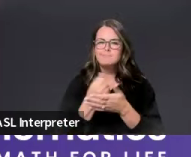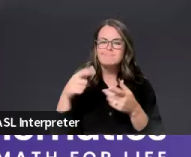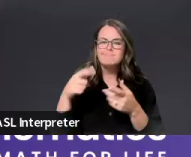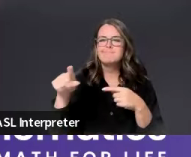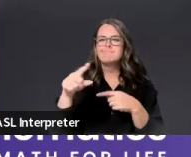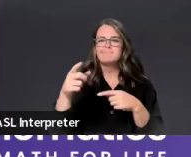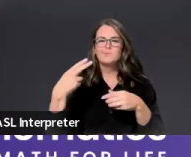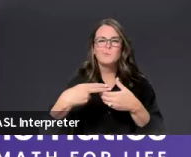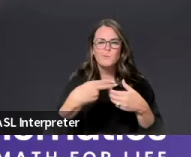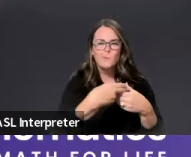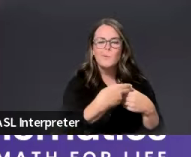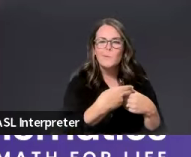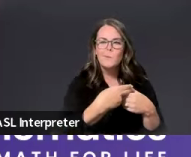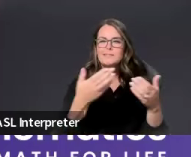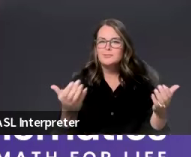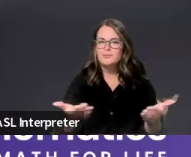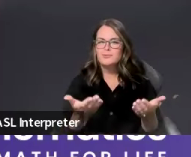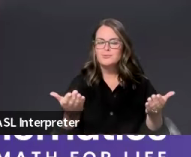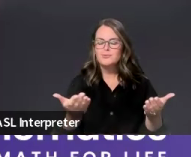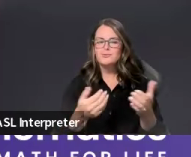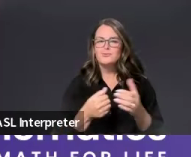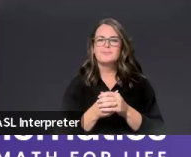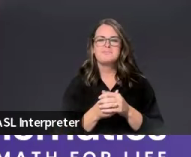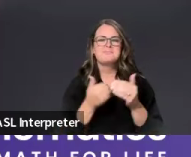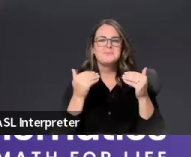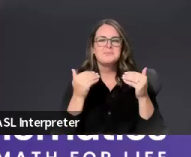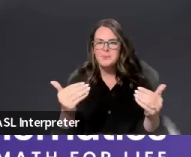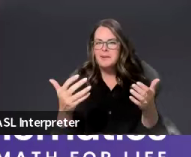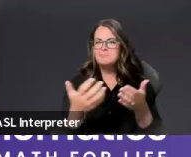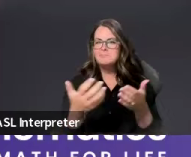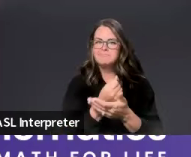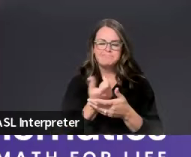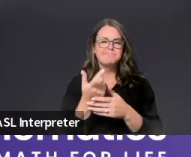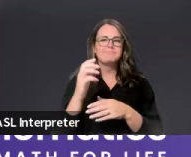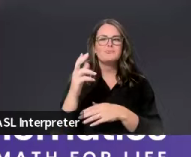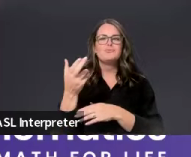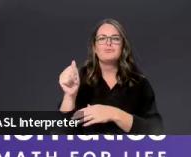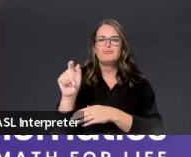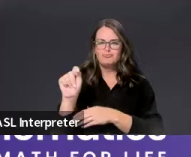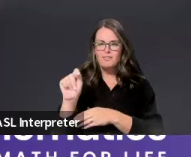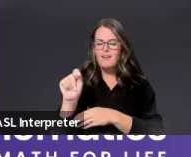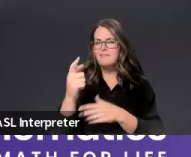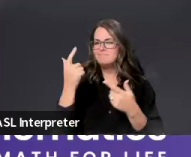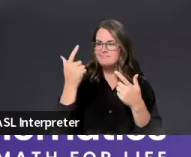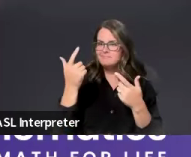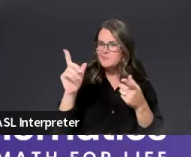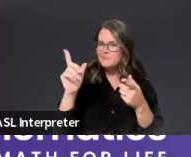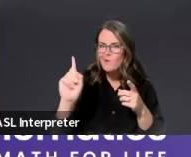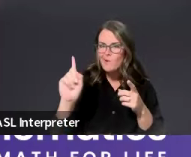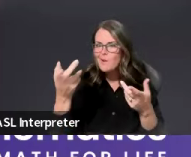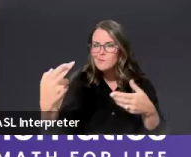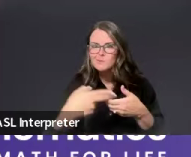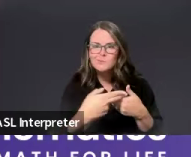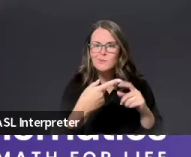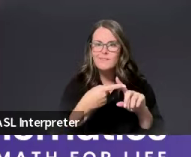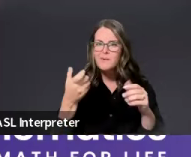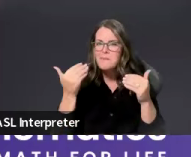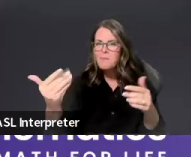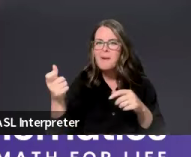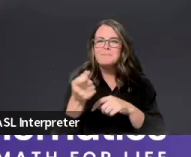the virtual space. You can utilize the chat feature. Let us know where you are tuning in from today.